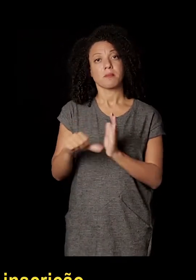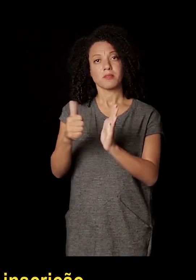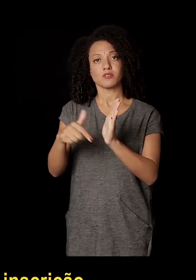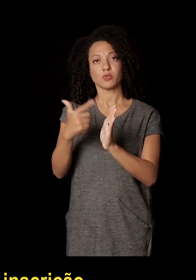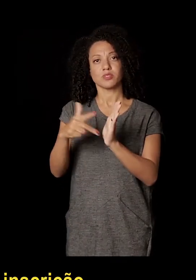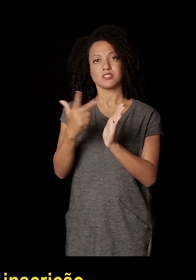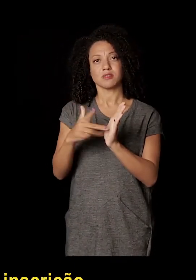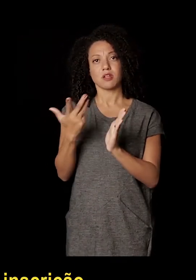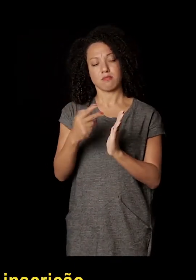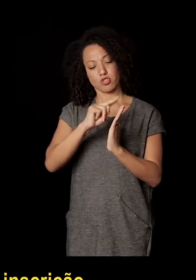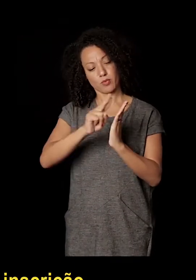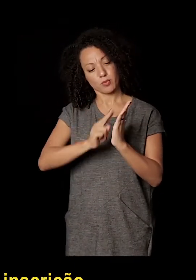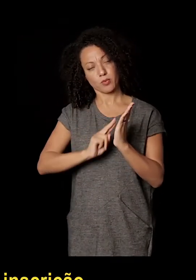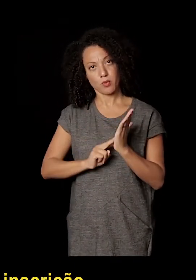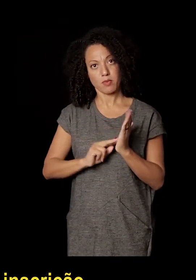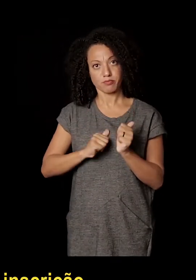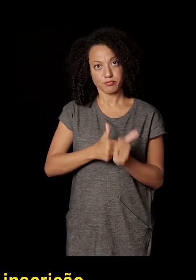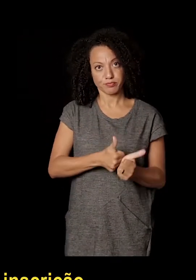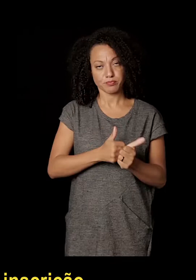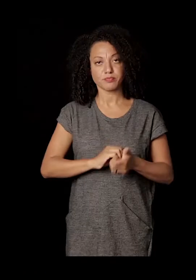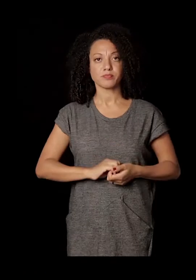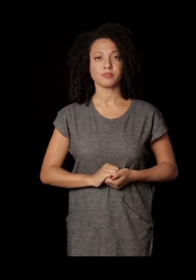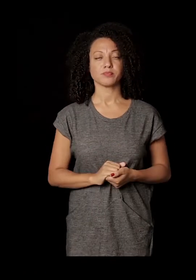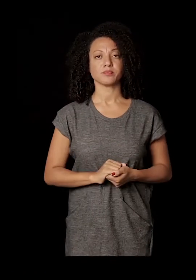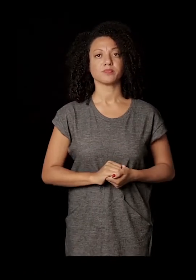originally on a first-come, first-served basis.